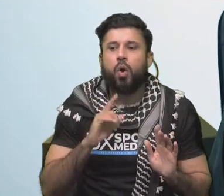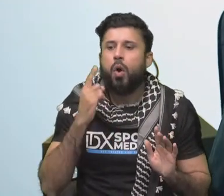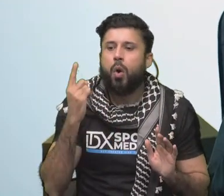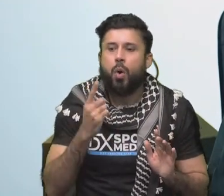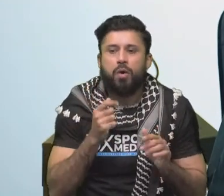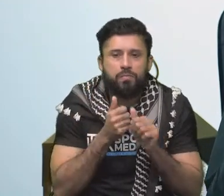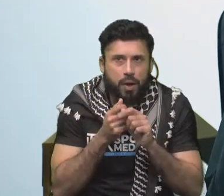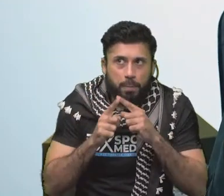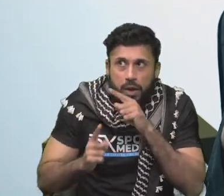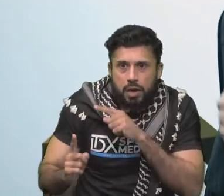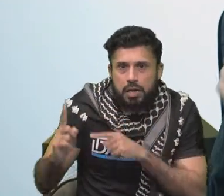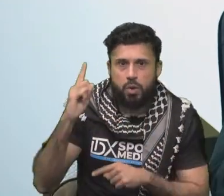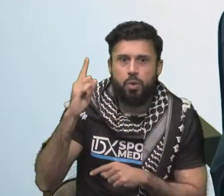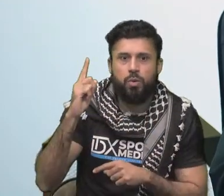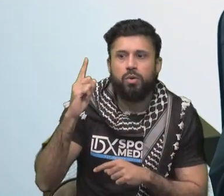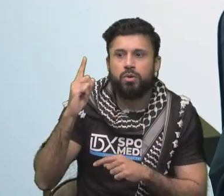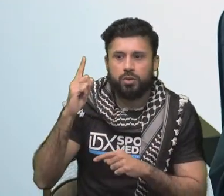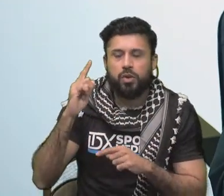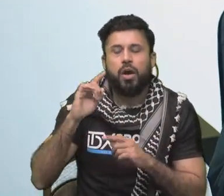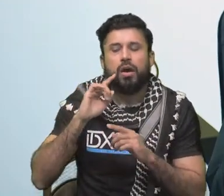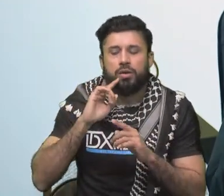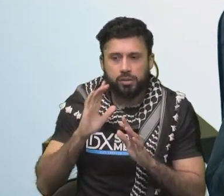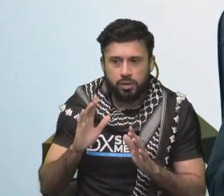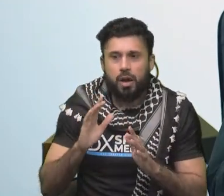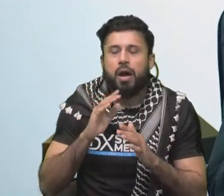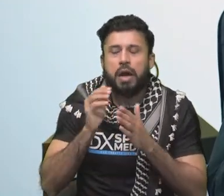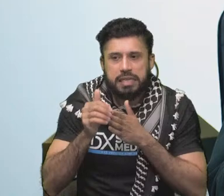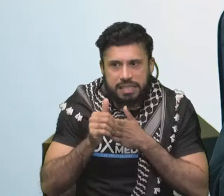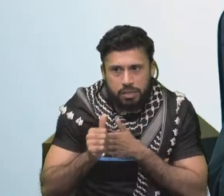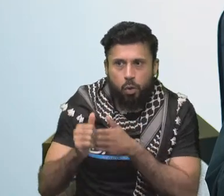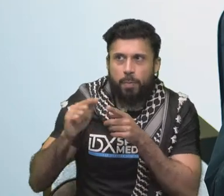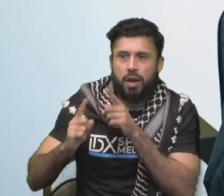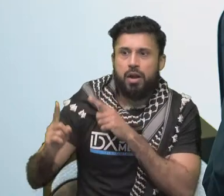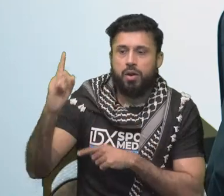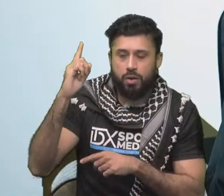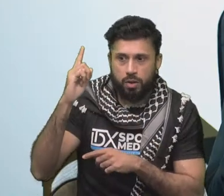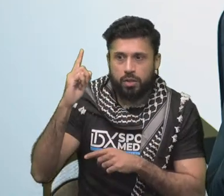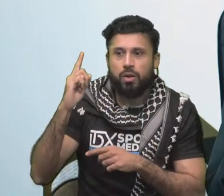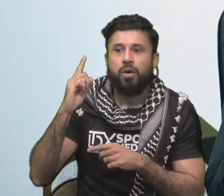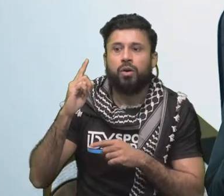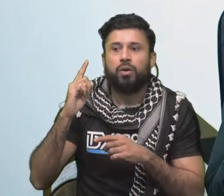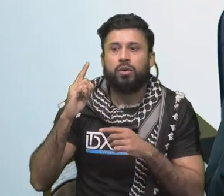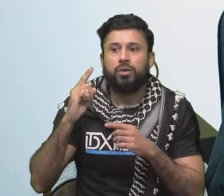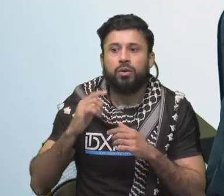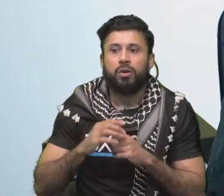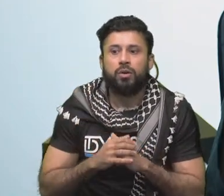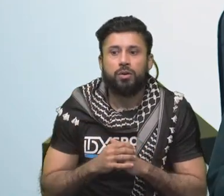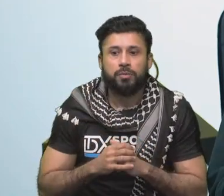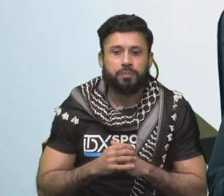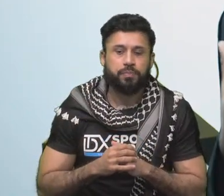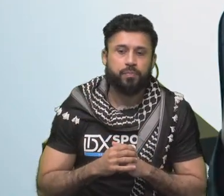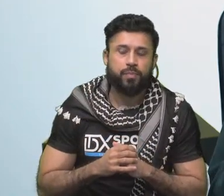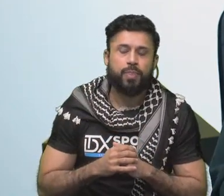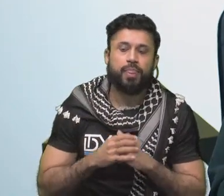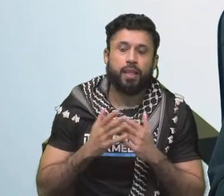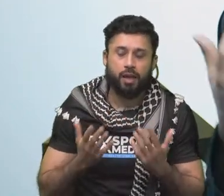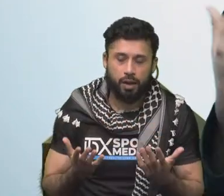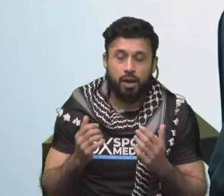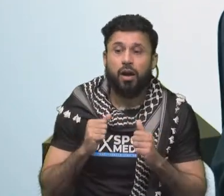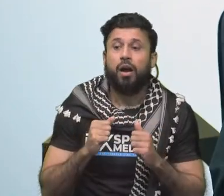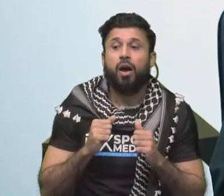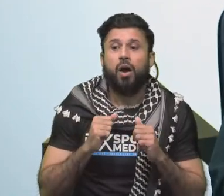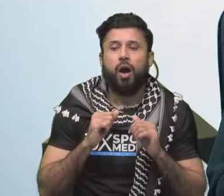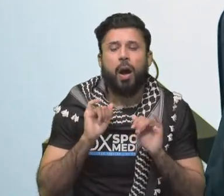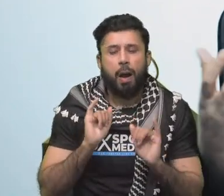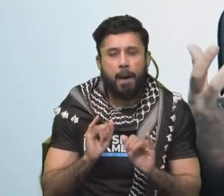are notions that seeped into our deen, the prosperity gospel and sort of the... $11 million private jet? The private